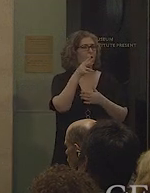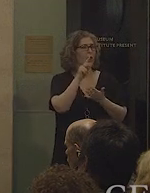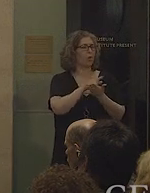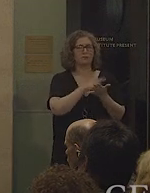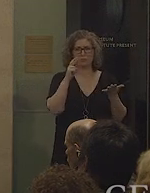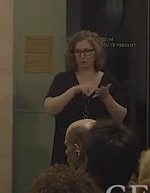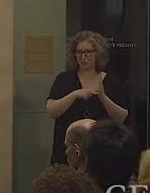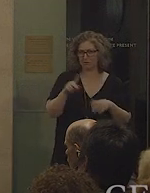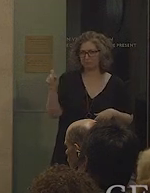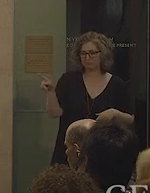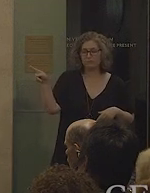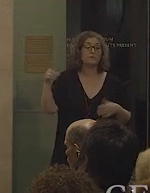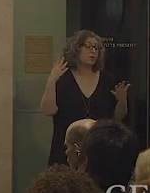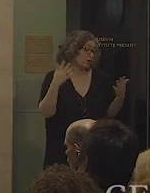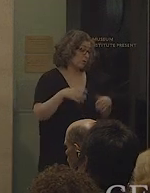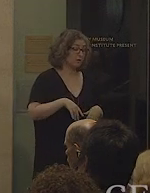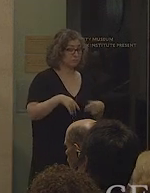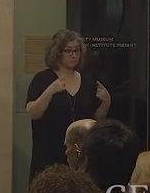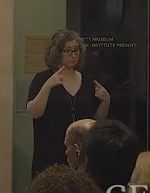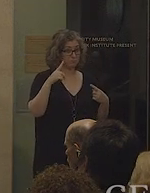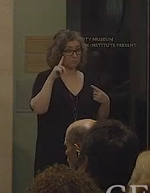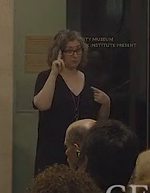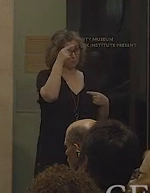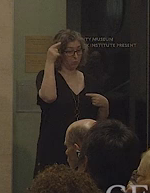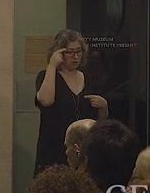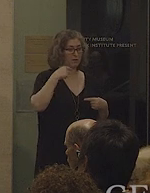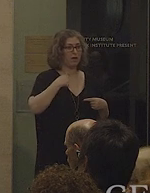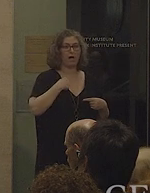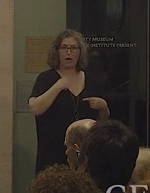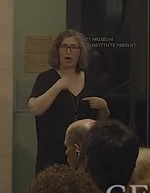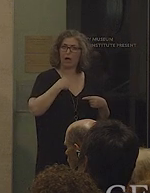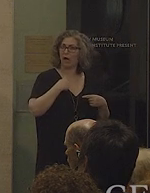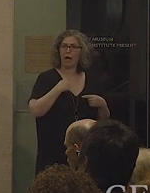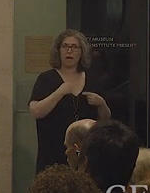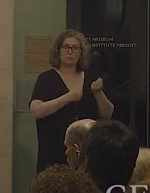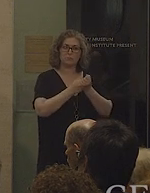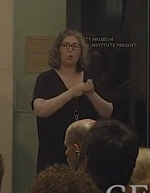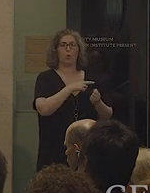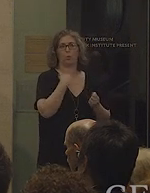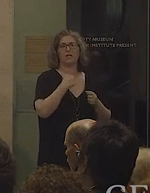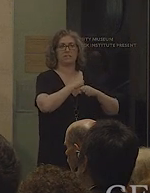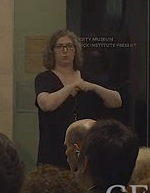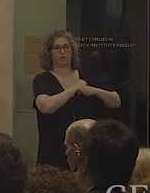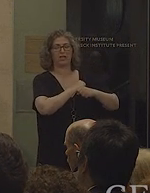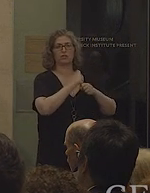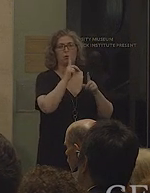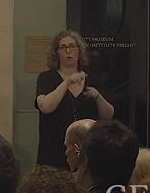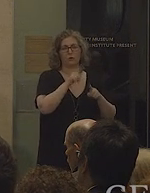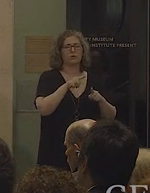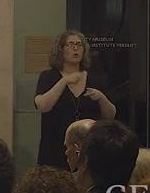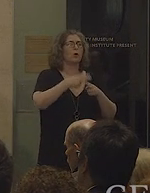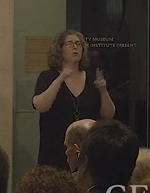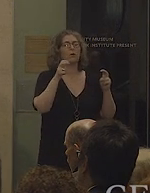one, I am a huge believer in extreme risk protection orders. Some people call them red flag laws. That's what they're called